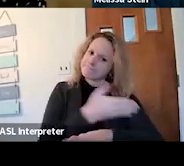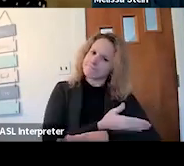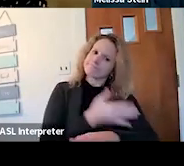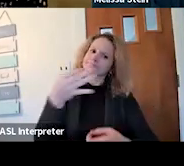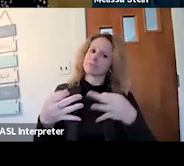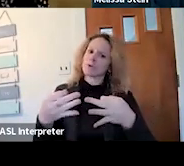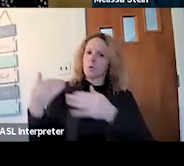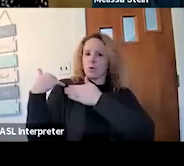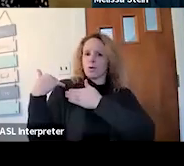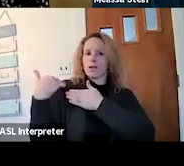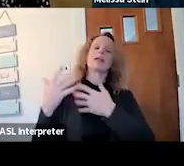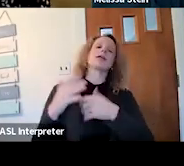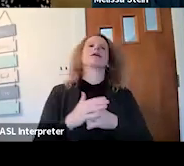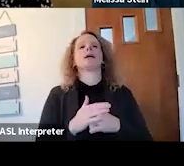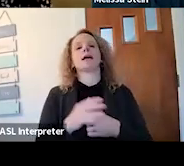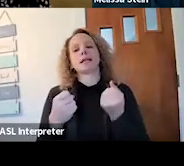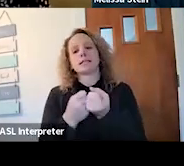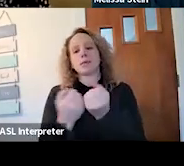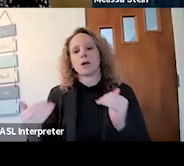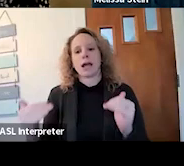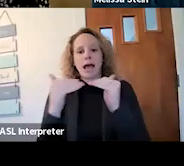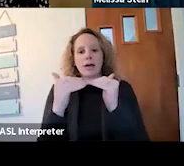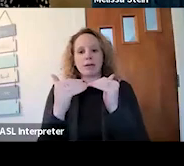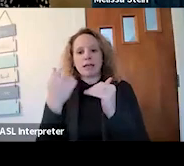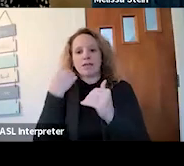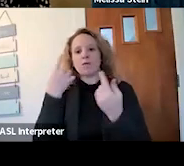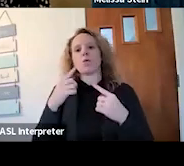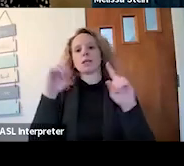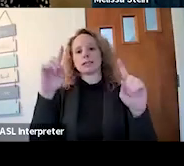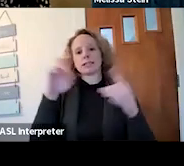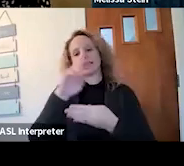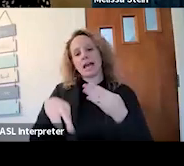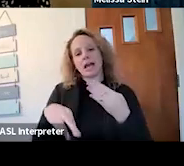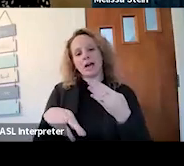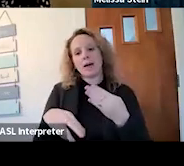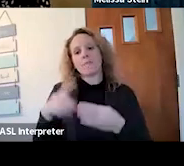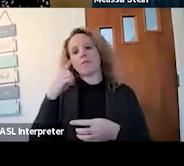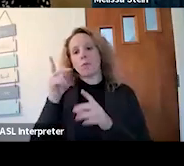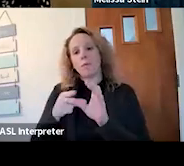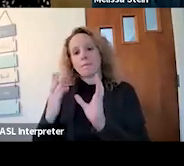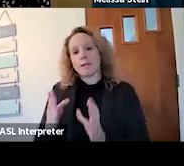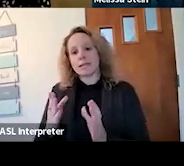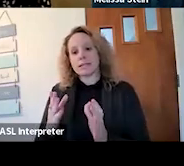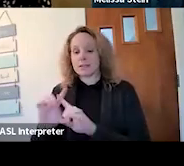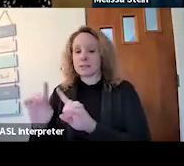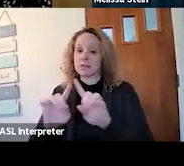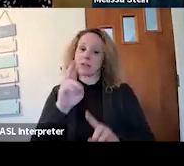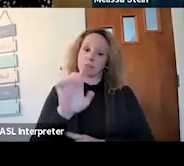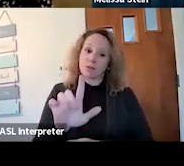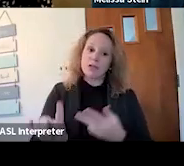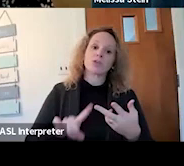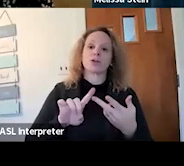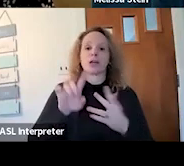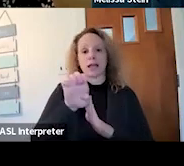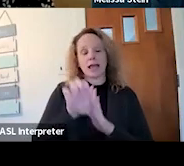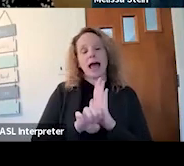cultural responsivity and support equity in the successful outcomes of participants across different racial and